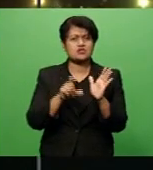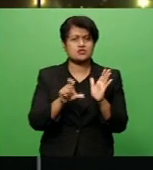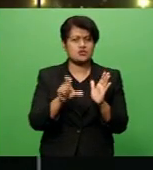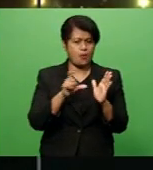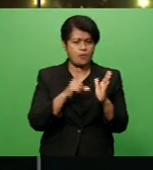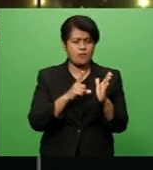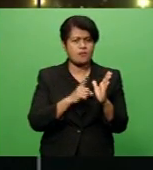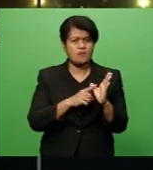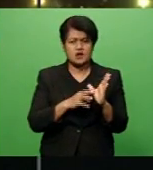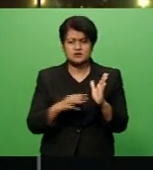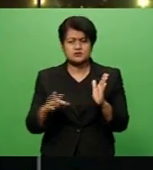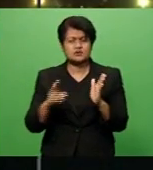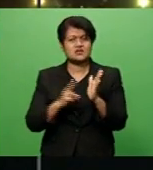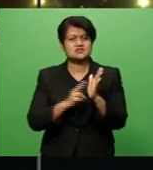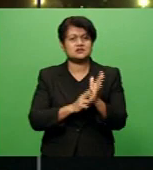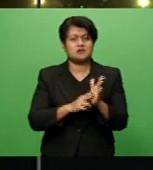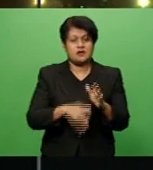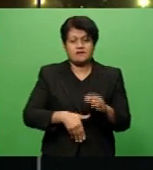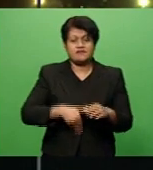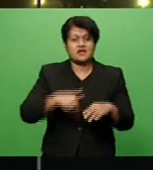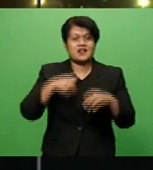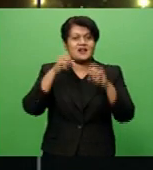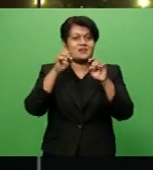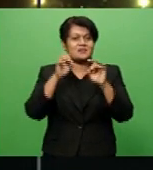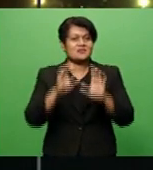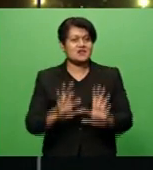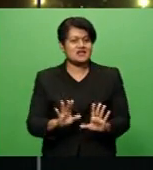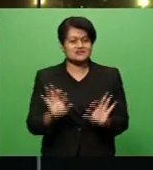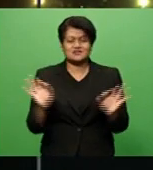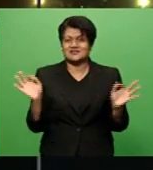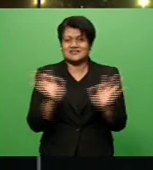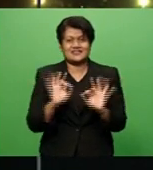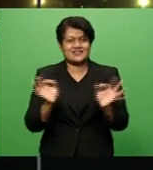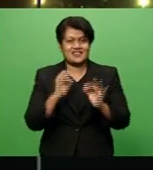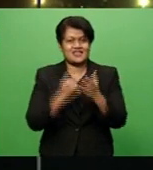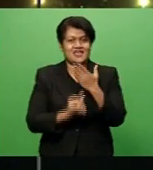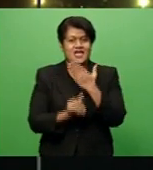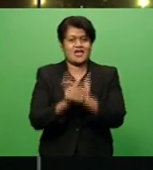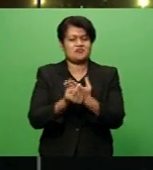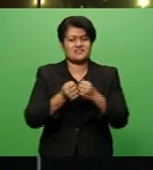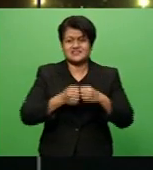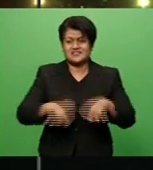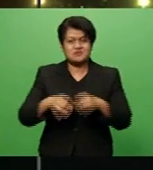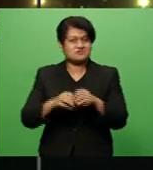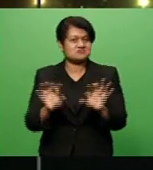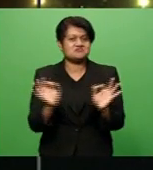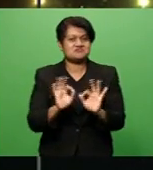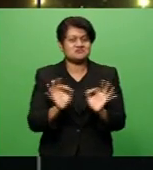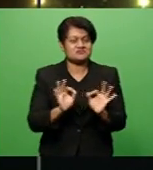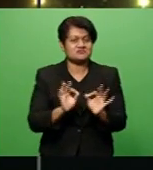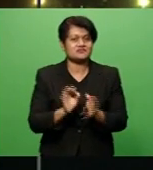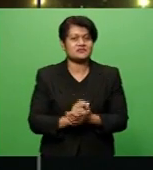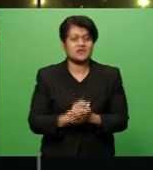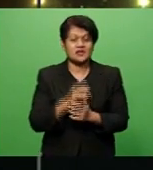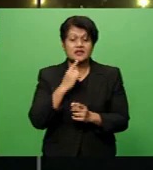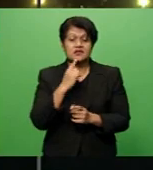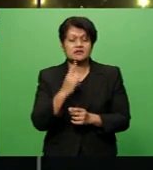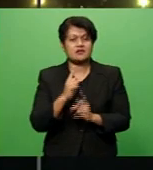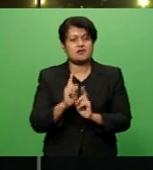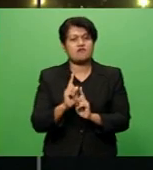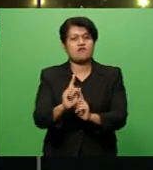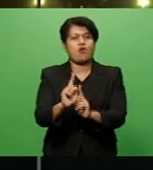Nasino are feeling blessed that they received no major damage from the tropical cyclone. Community members say they followed the weather advisories